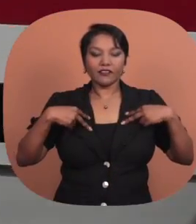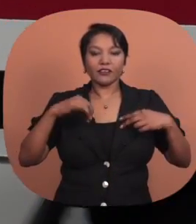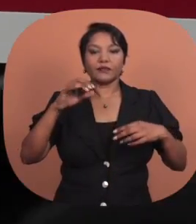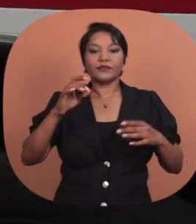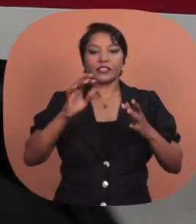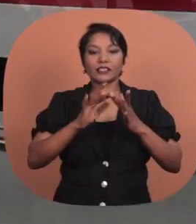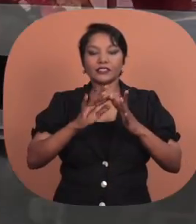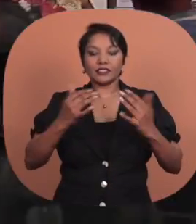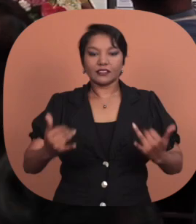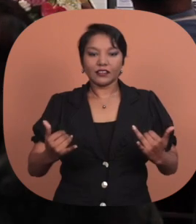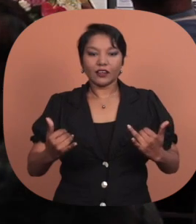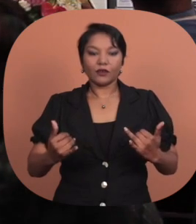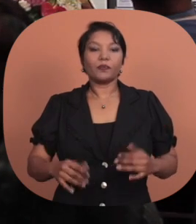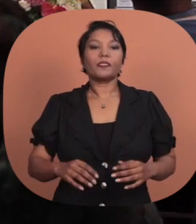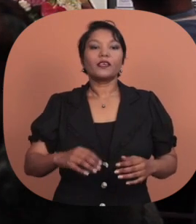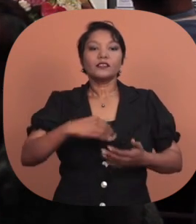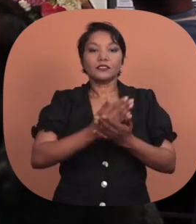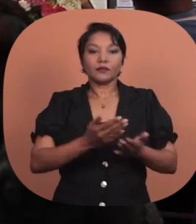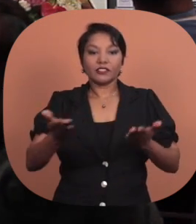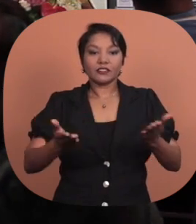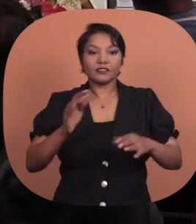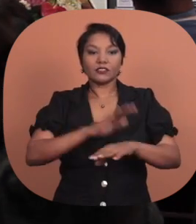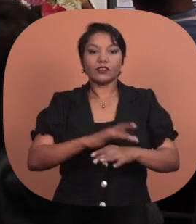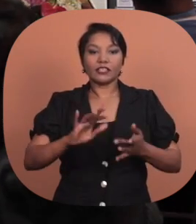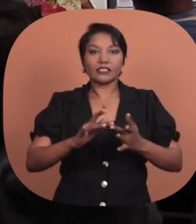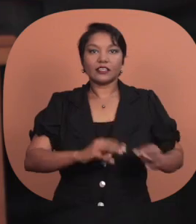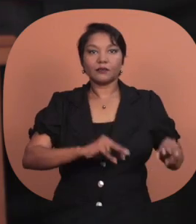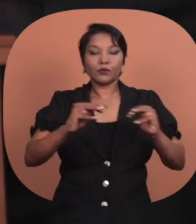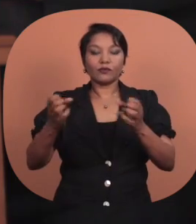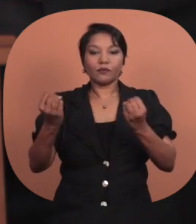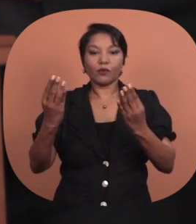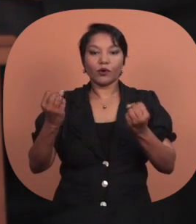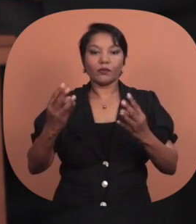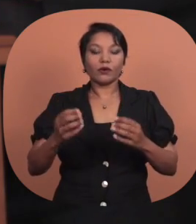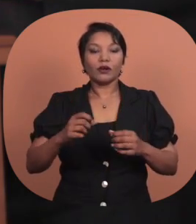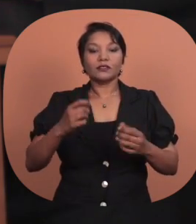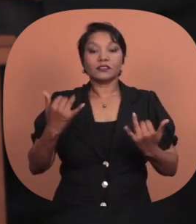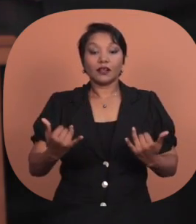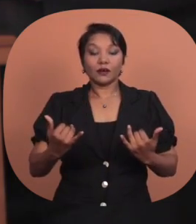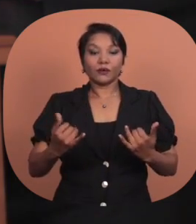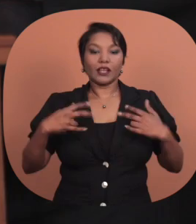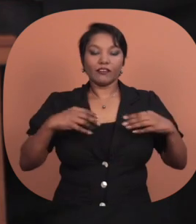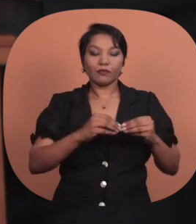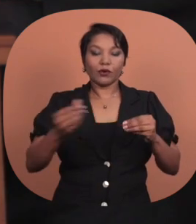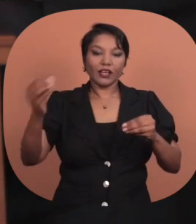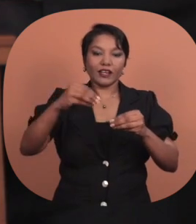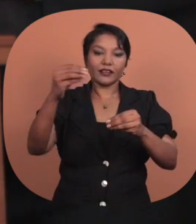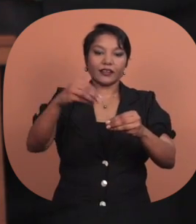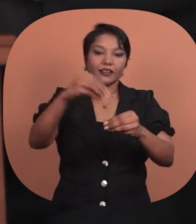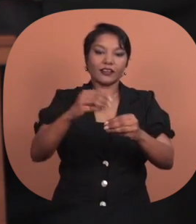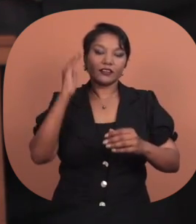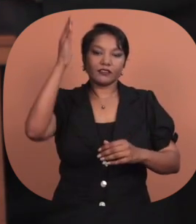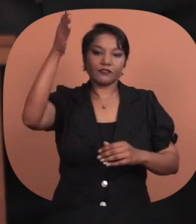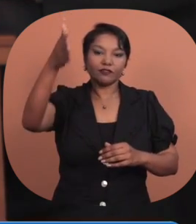of services online, and again the TT Connect portal is the beginning of that. There are plans to expand that portal to cover